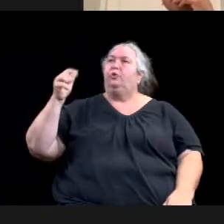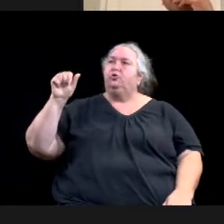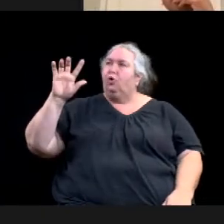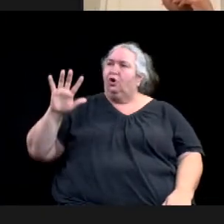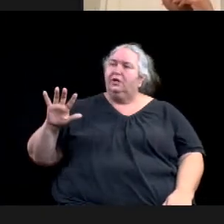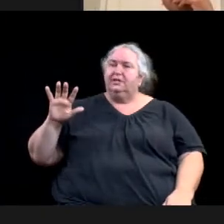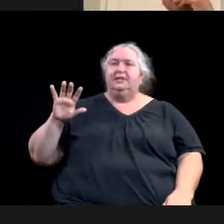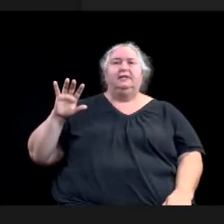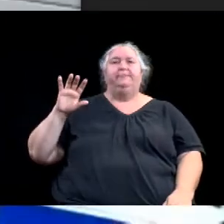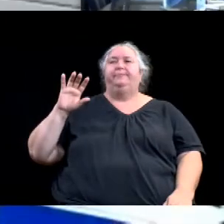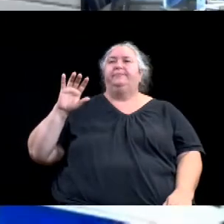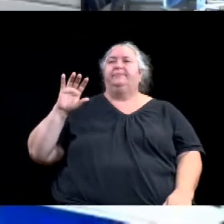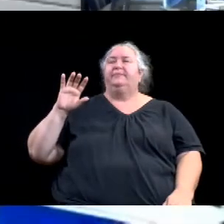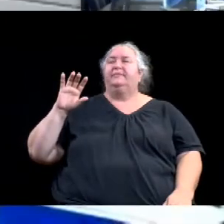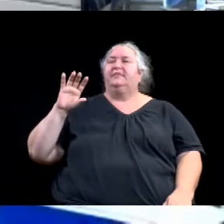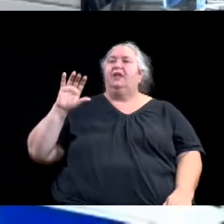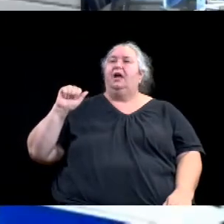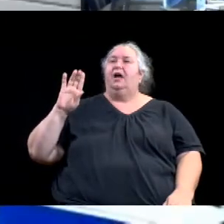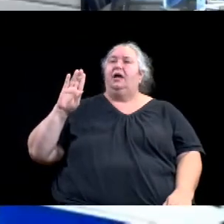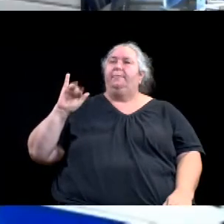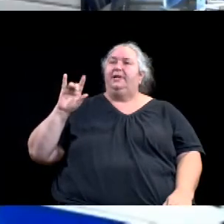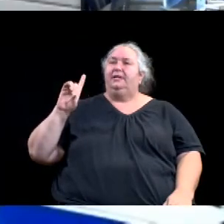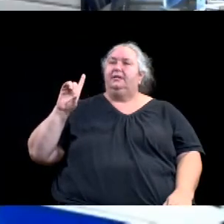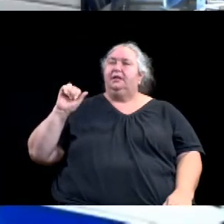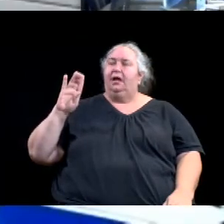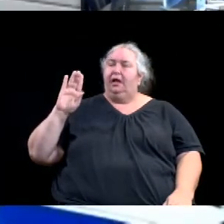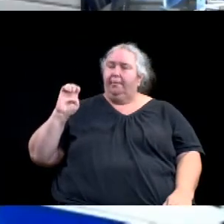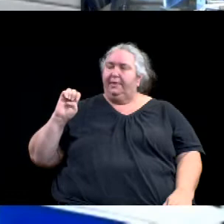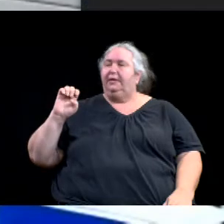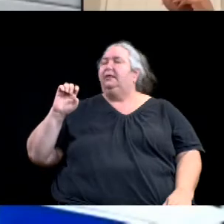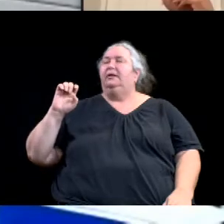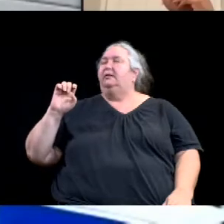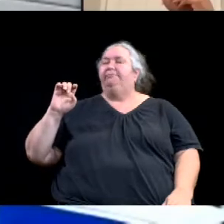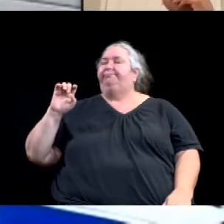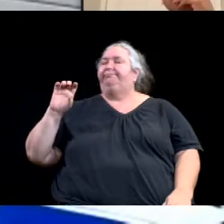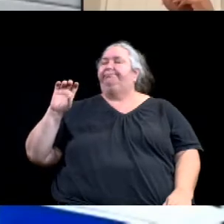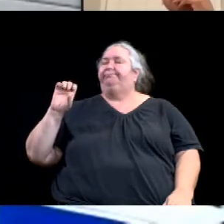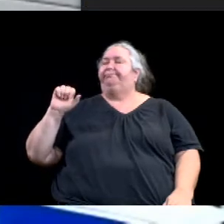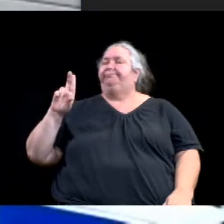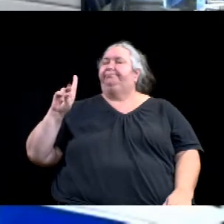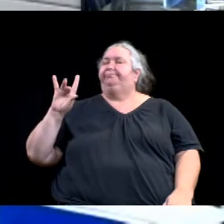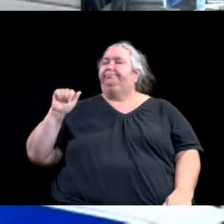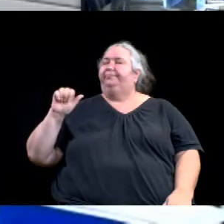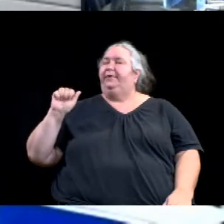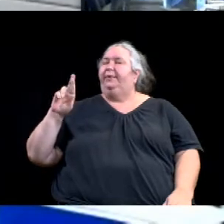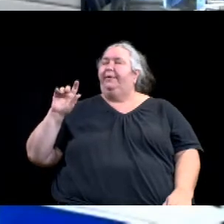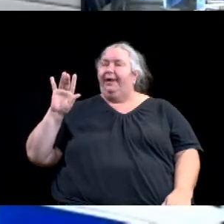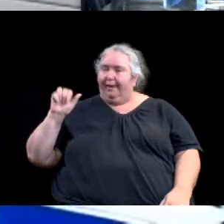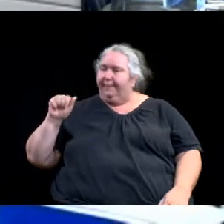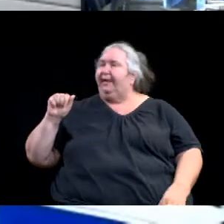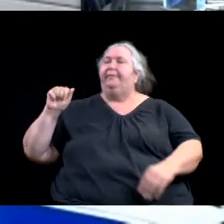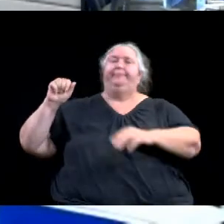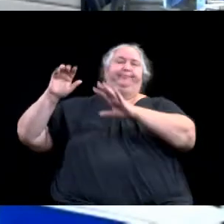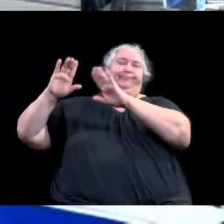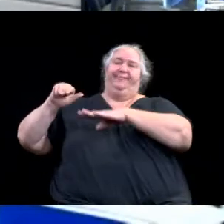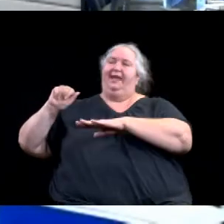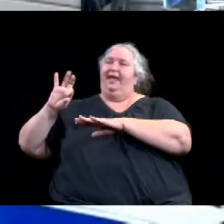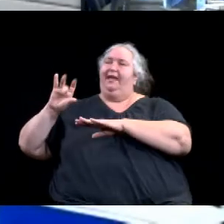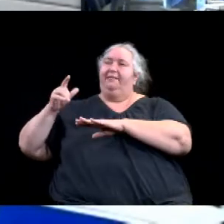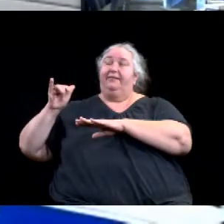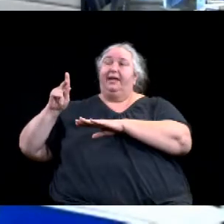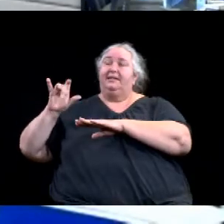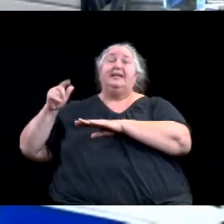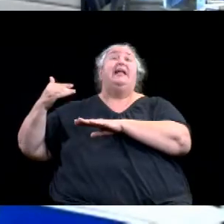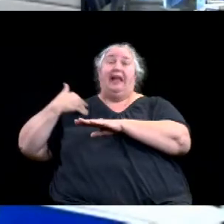So we have a very strong background for the codes that the city of Waco has adopted. This has really paid off in